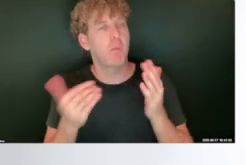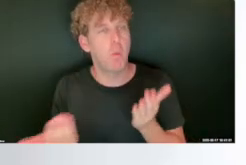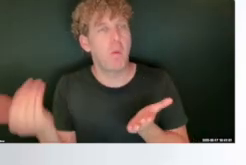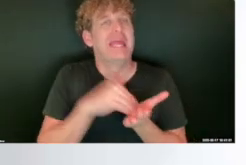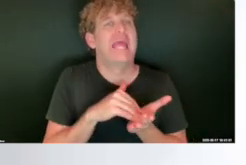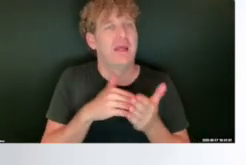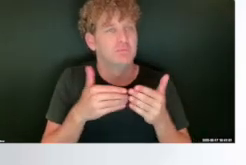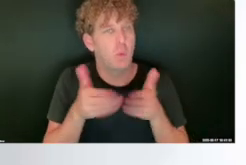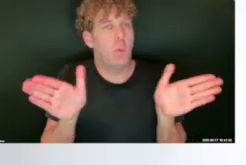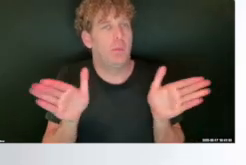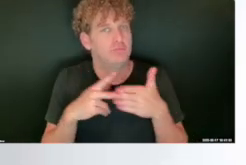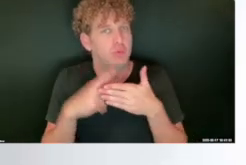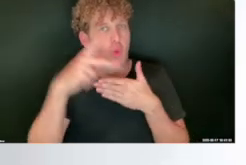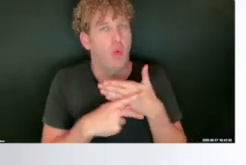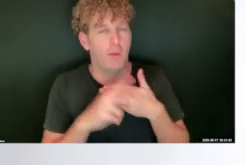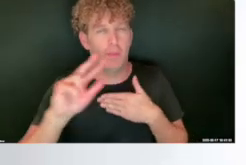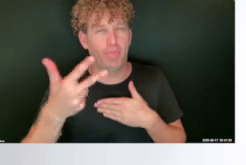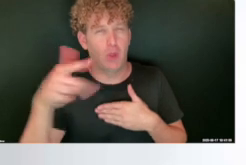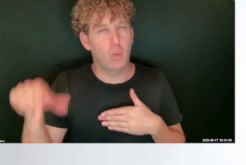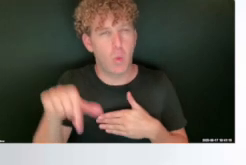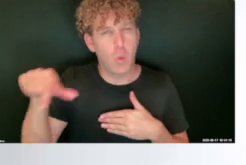change from recent.